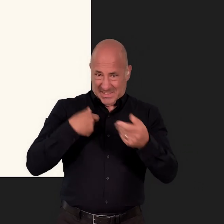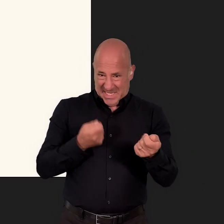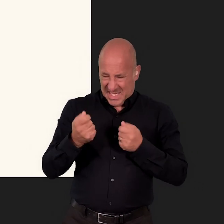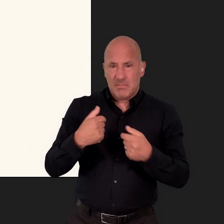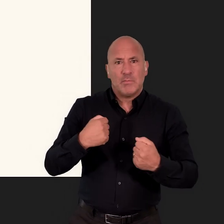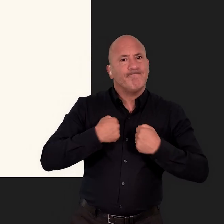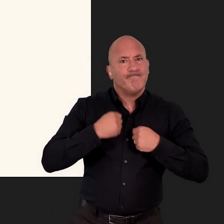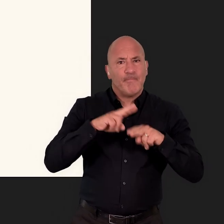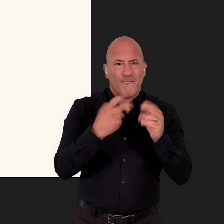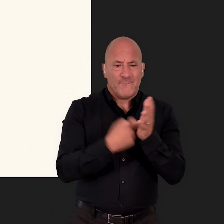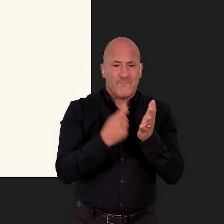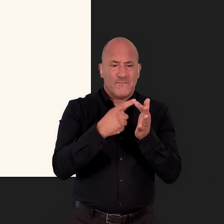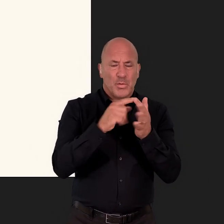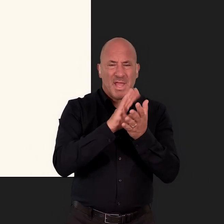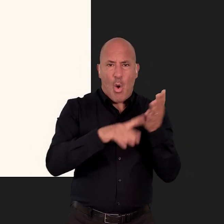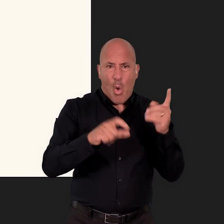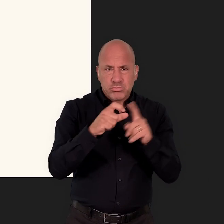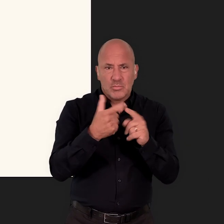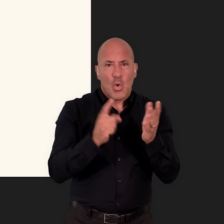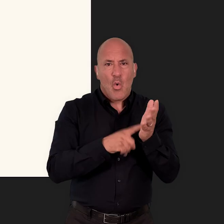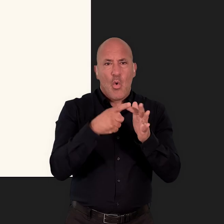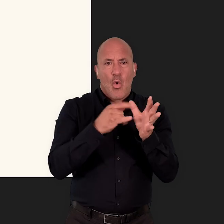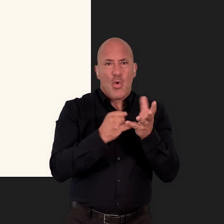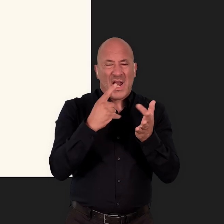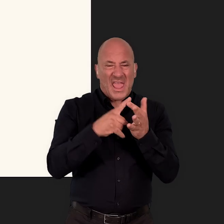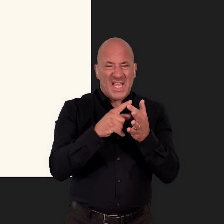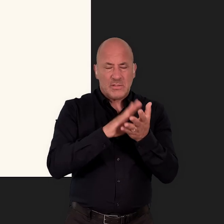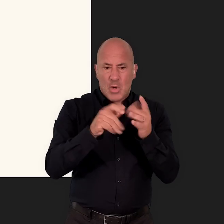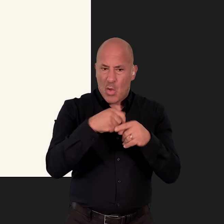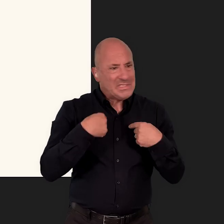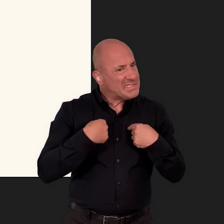This means if you are managing the building only, but are